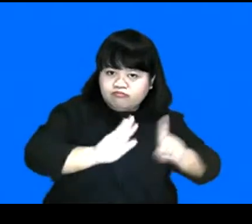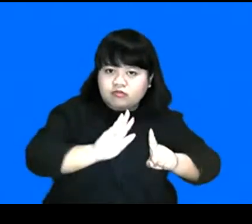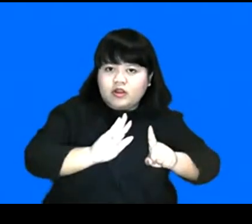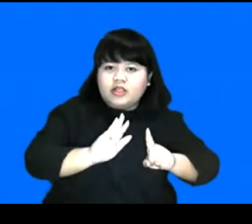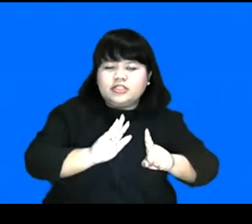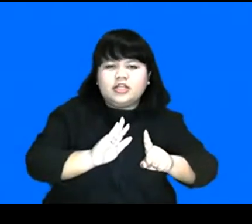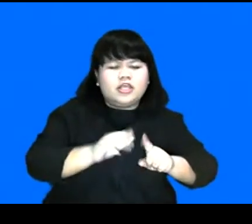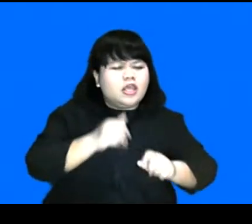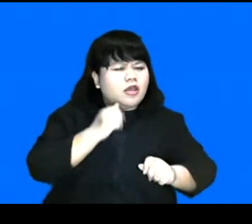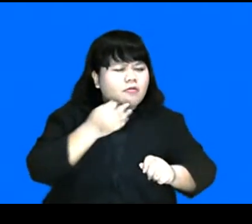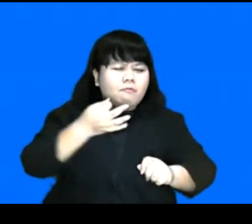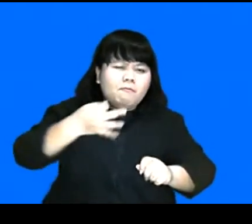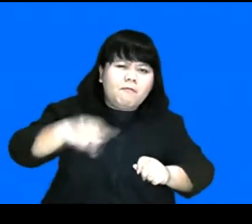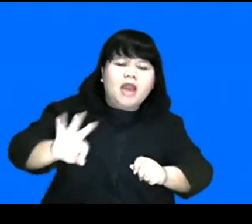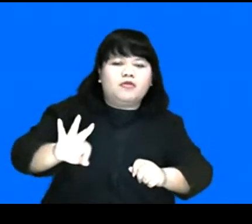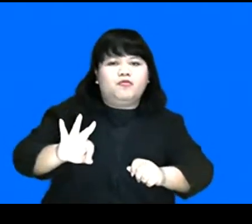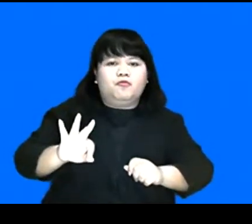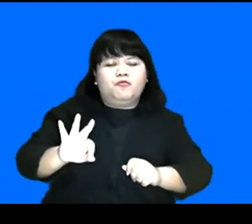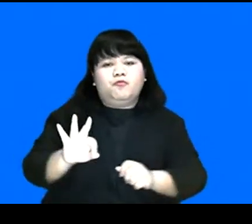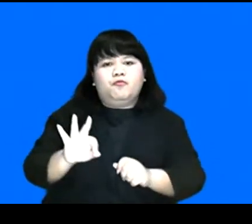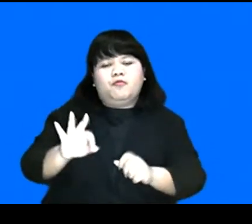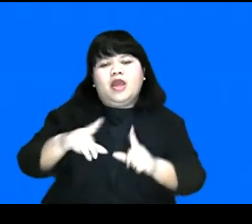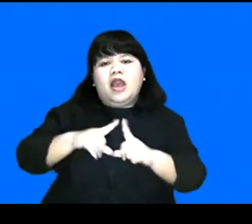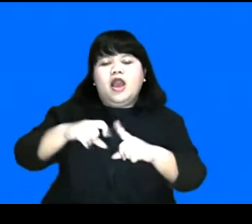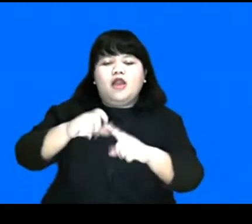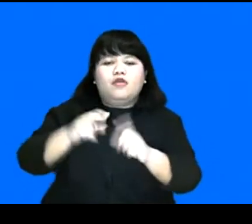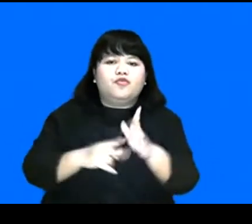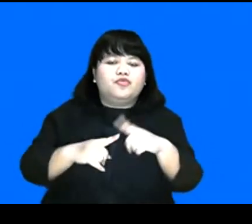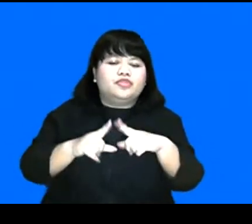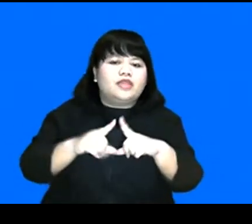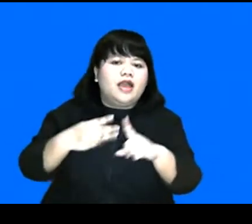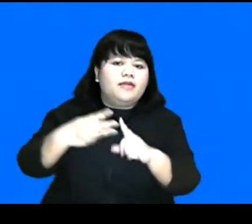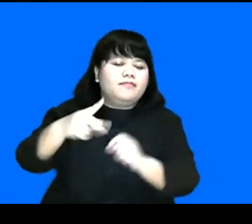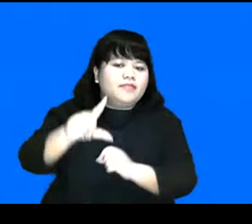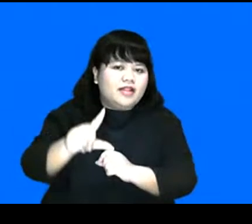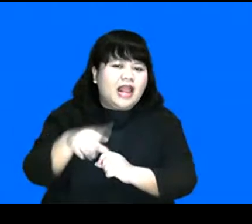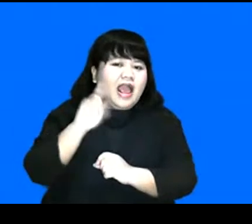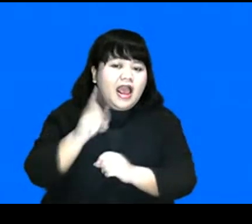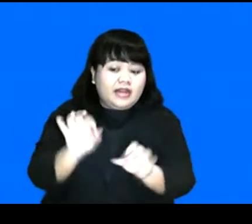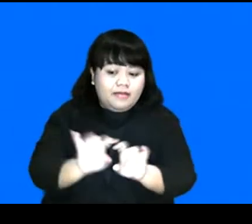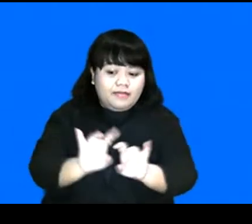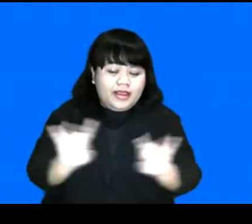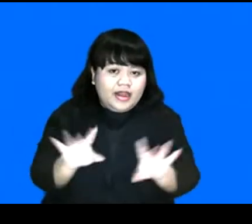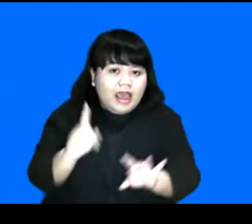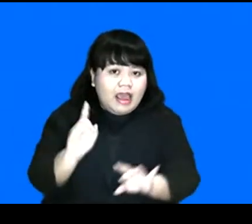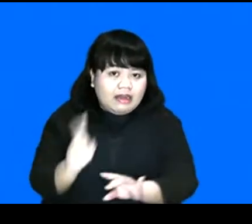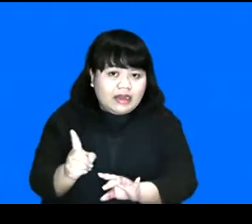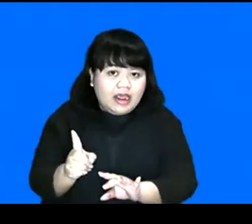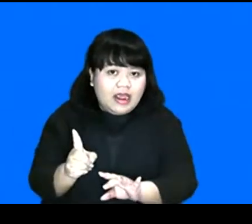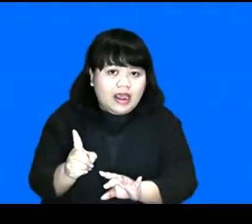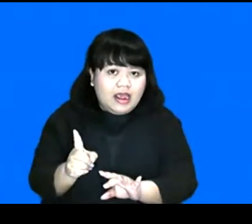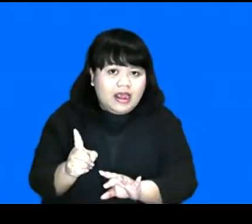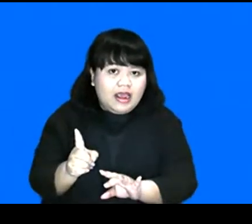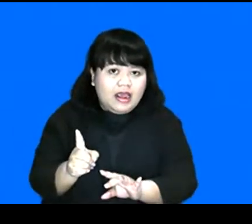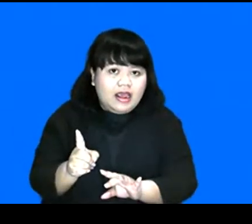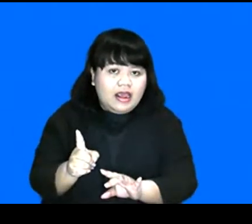Is there any difference between the pre-pandemic and post-pandemic era for our